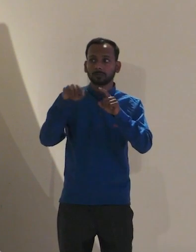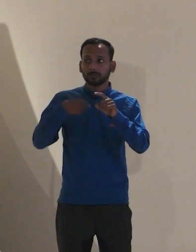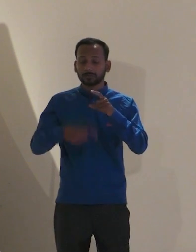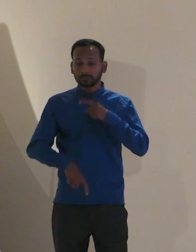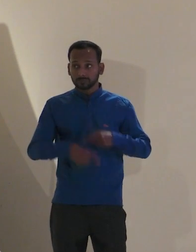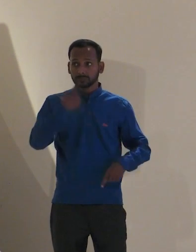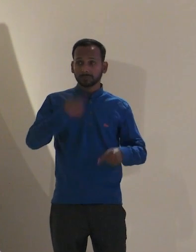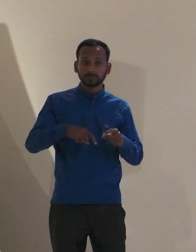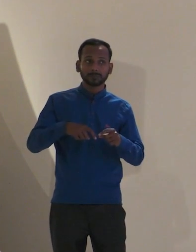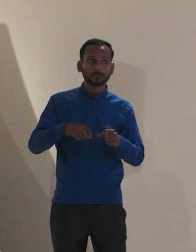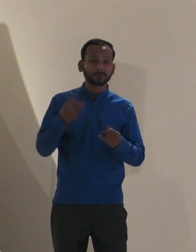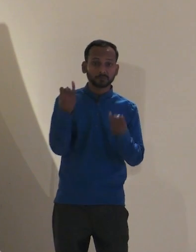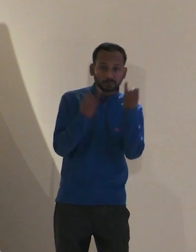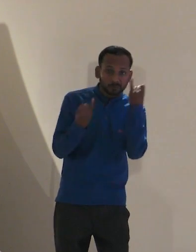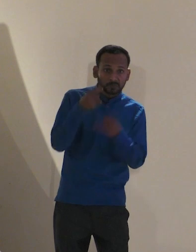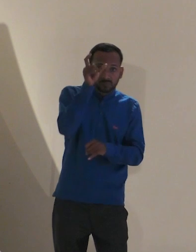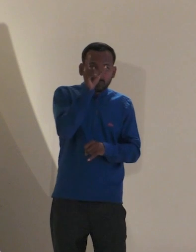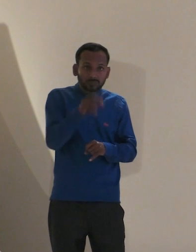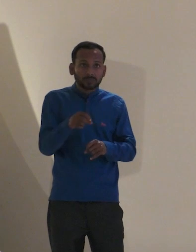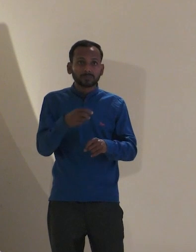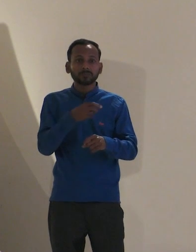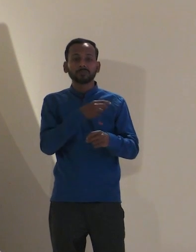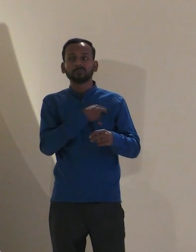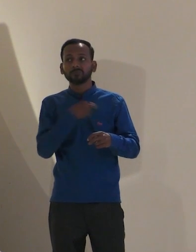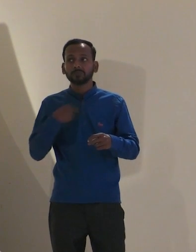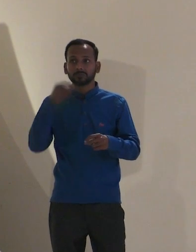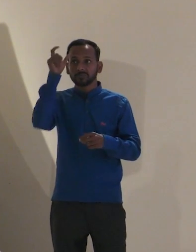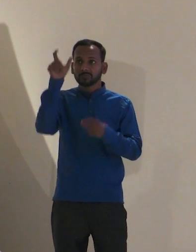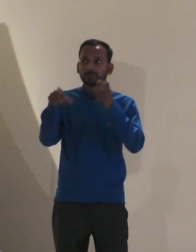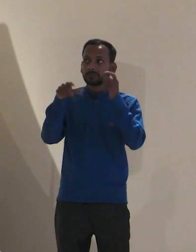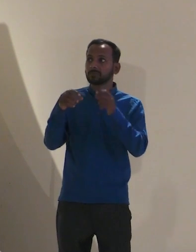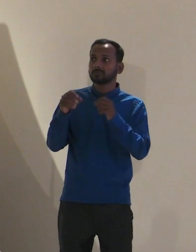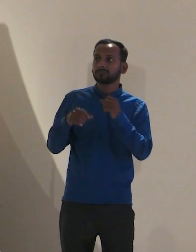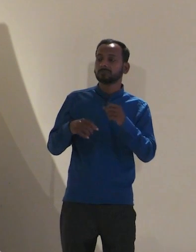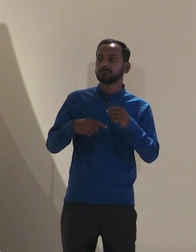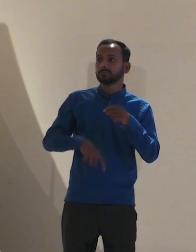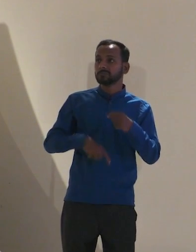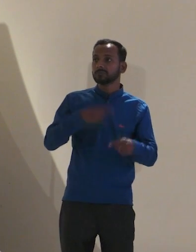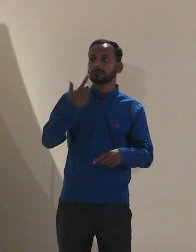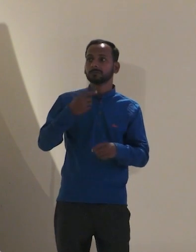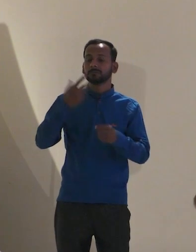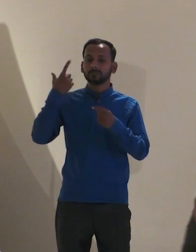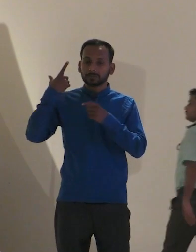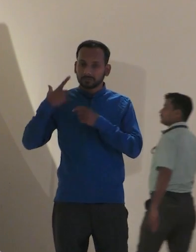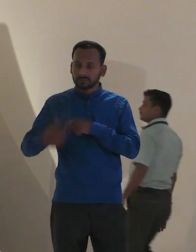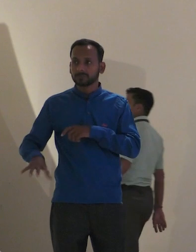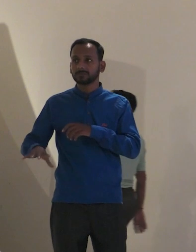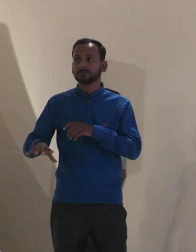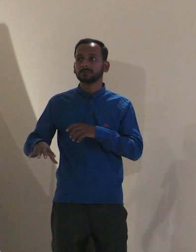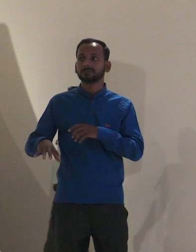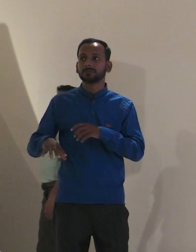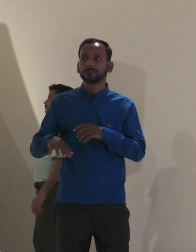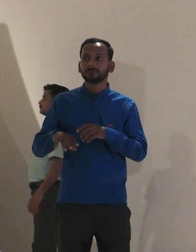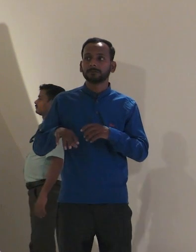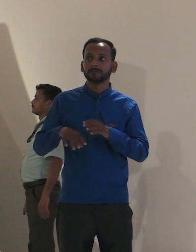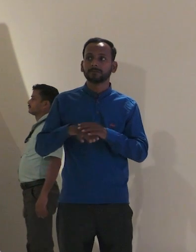the politician. Because museum should give new enlightenment towards